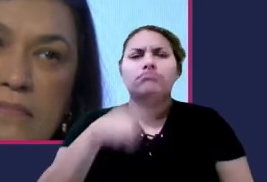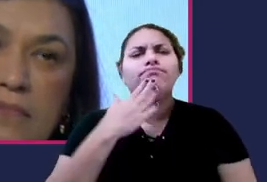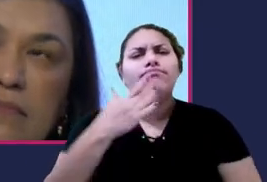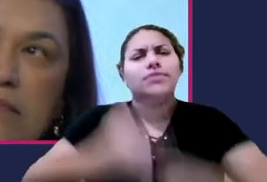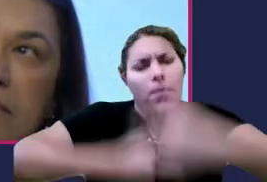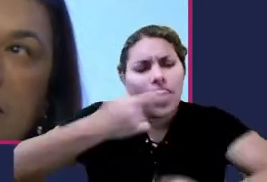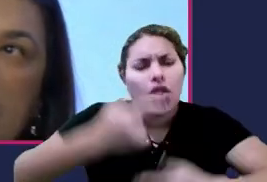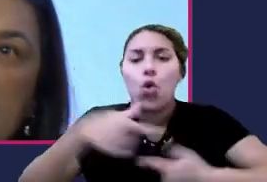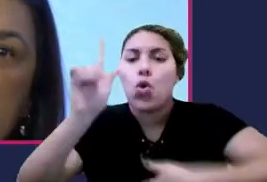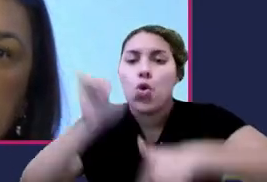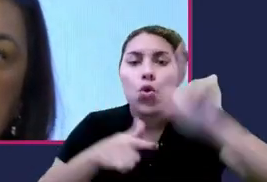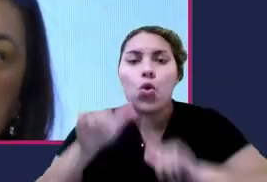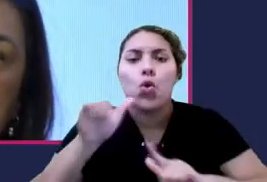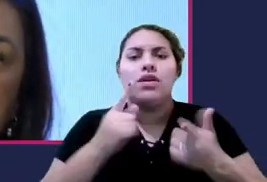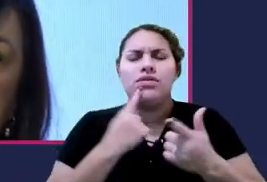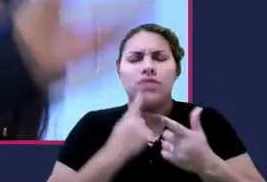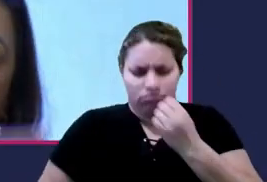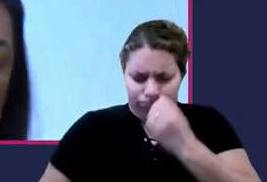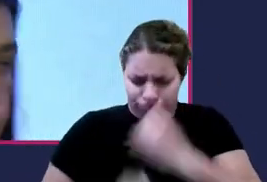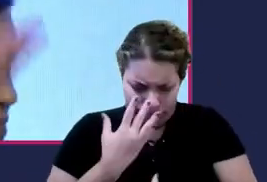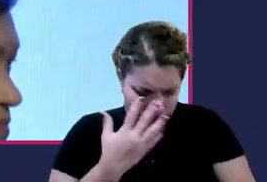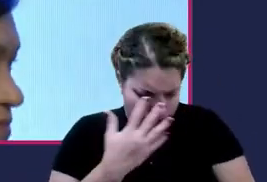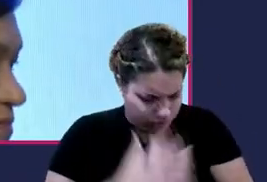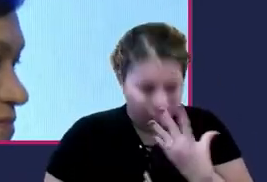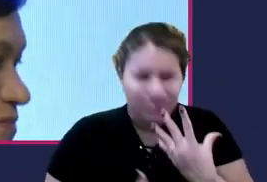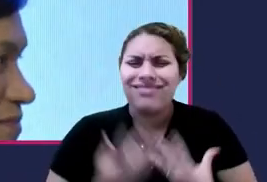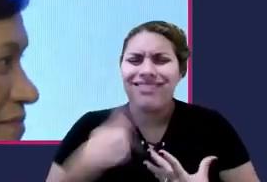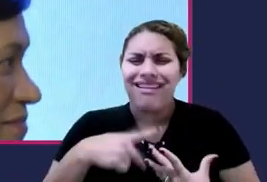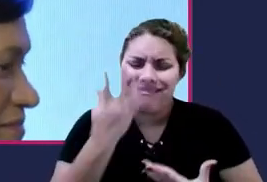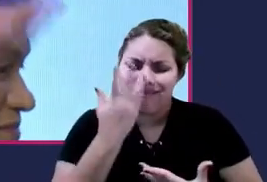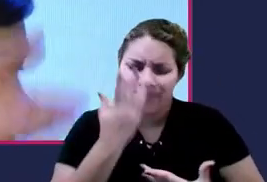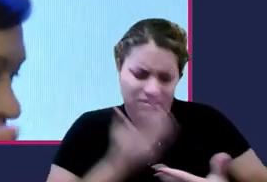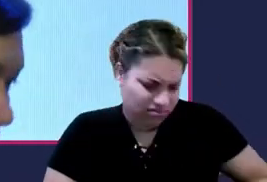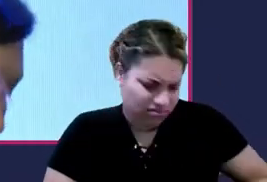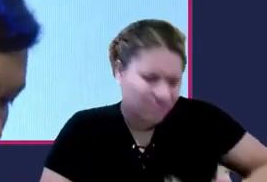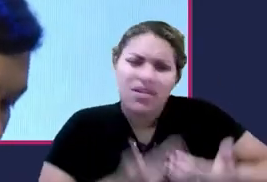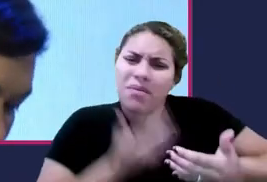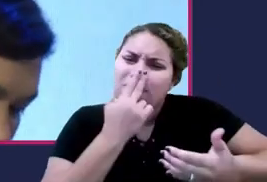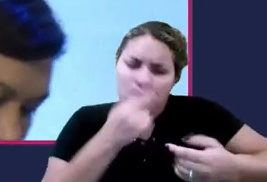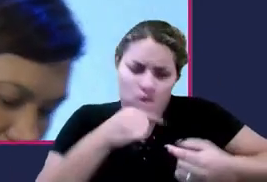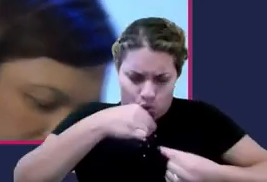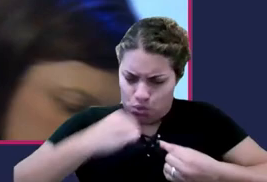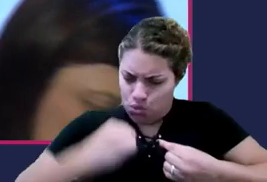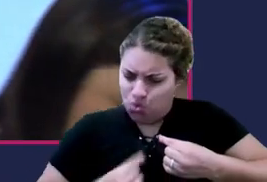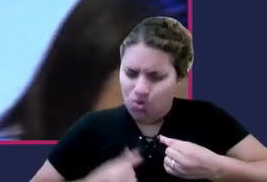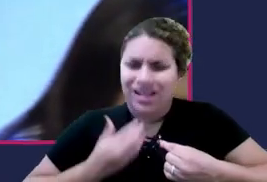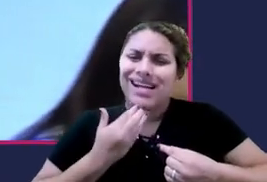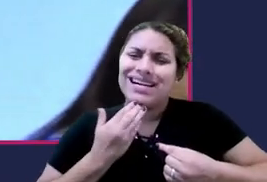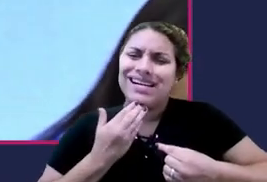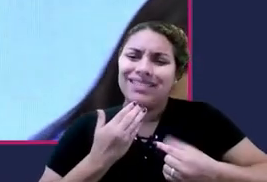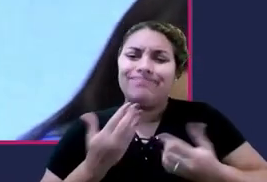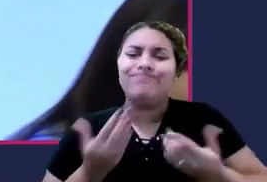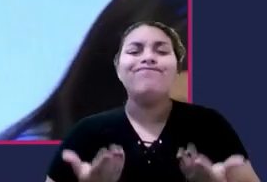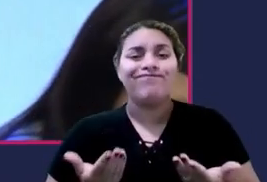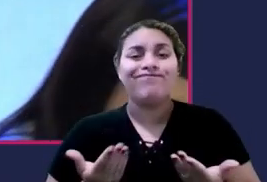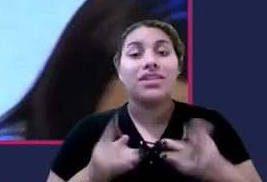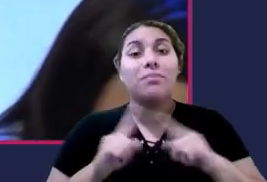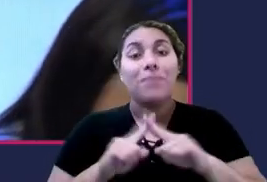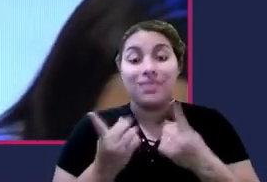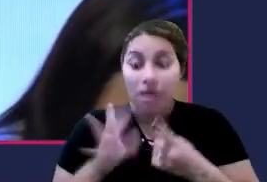course, now we have a lot of work done with